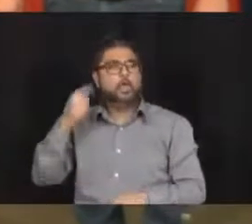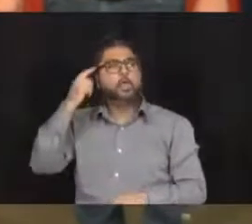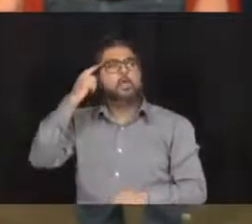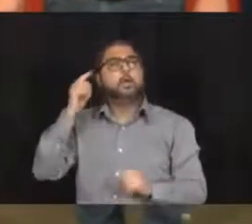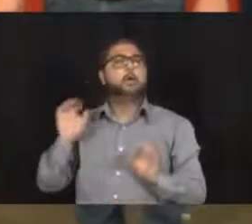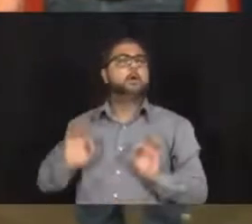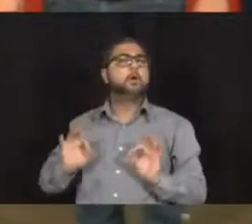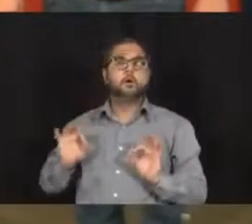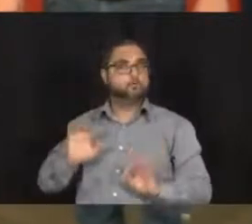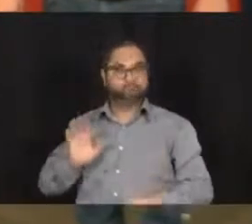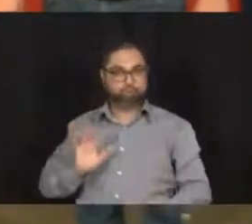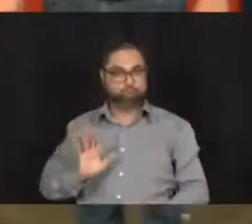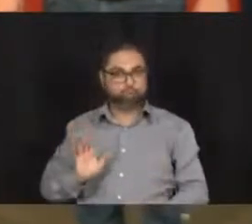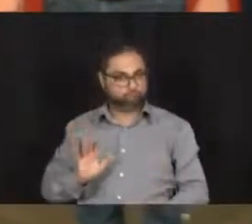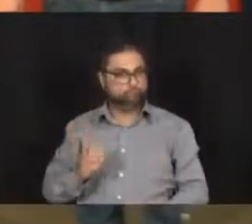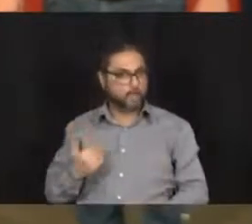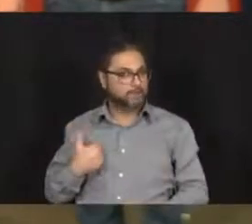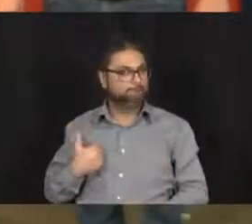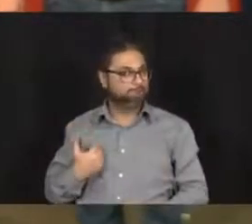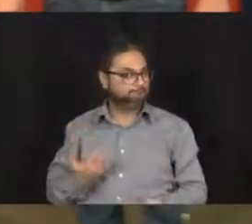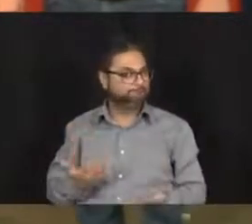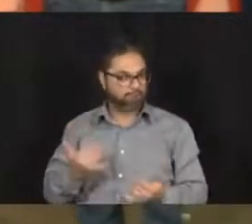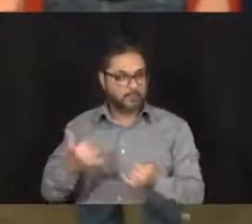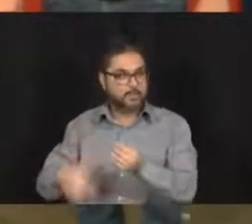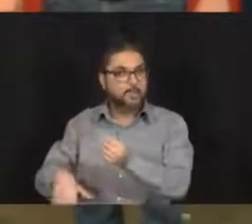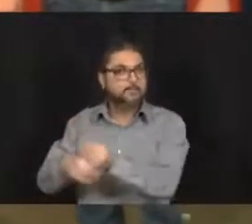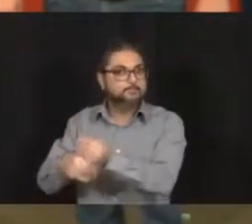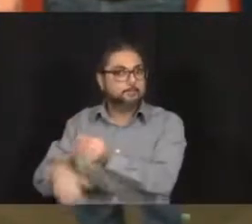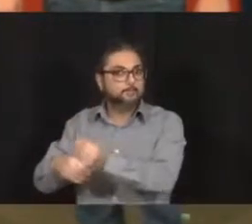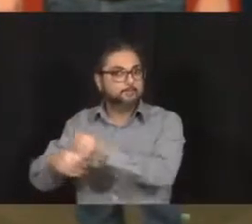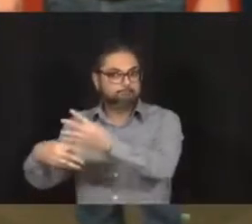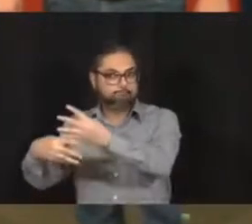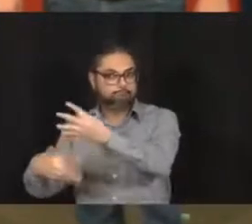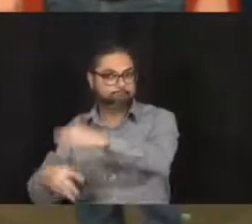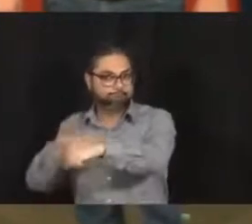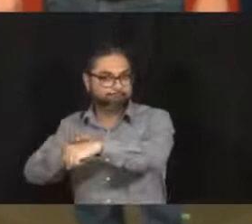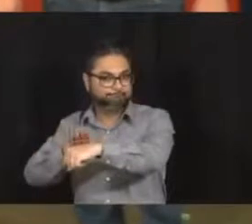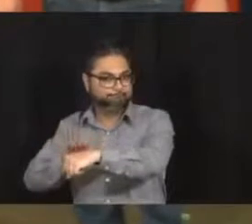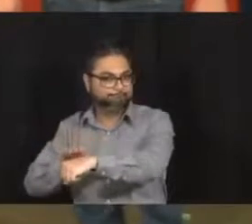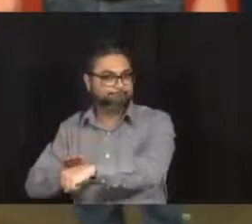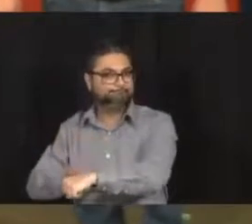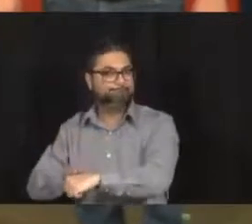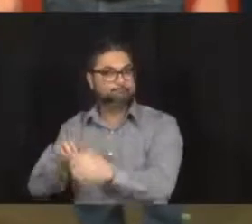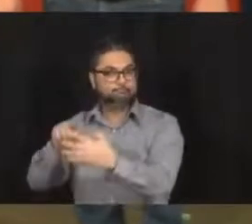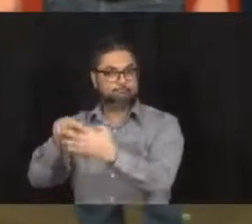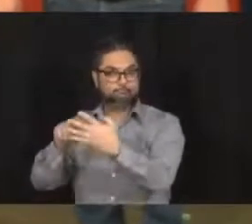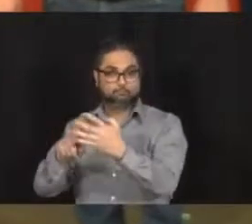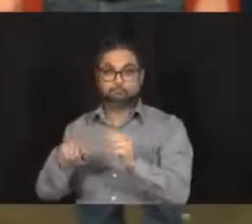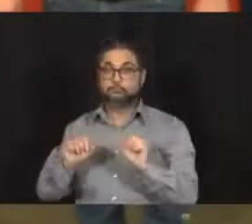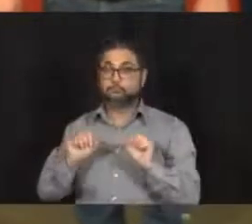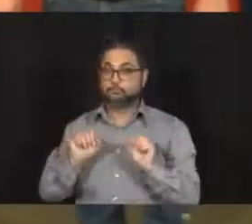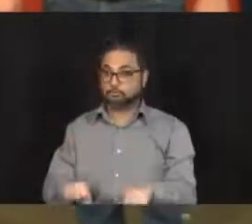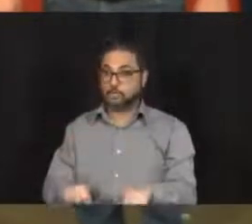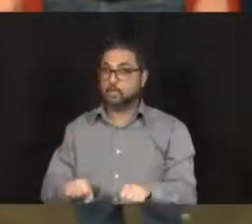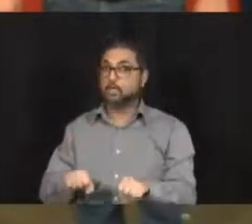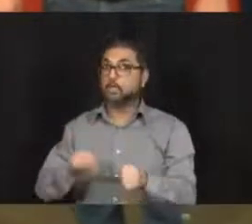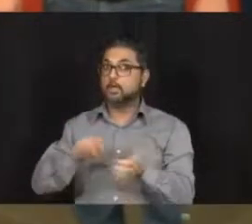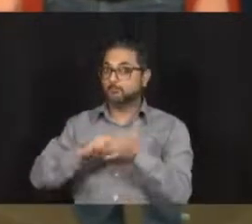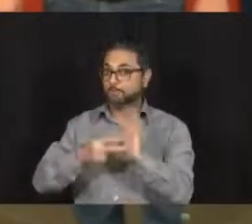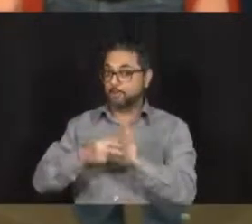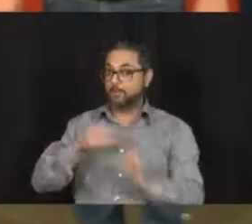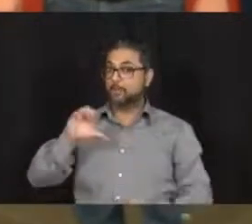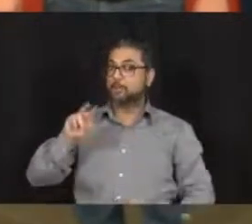categories. We are trying to let them know that these can be signs that they do have COVID. And of